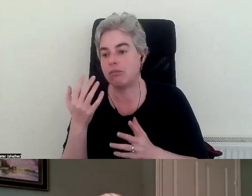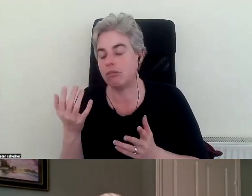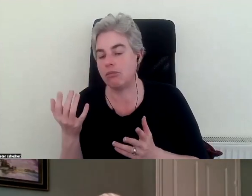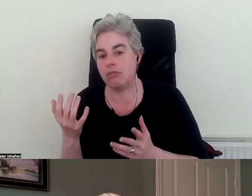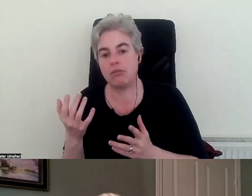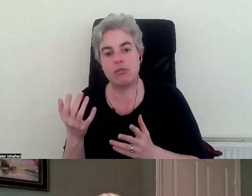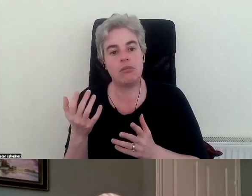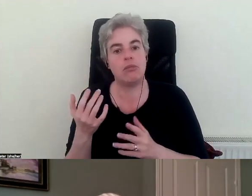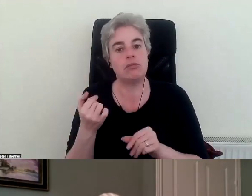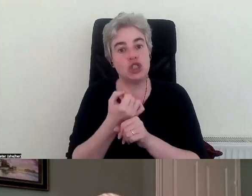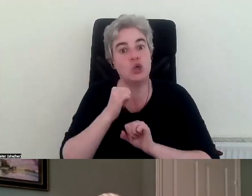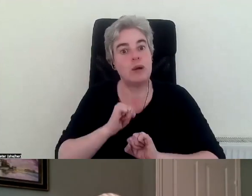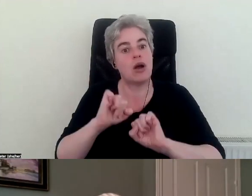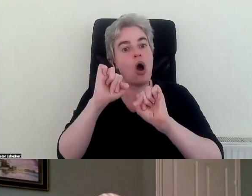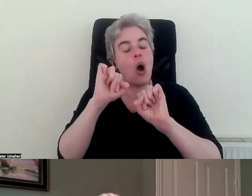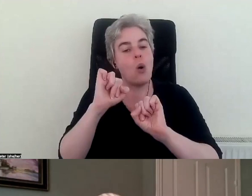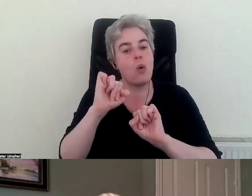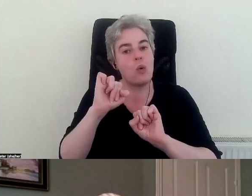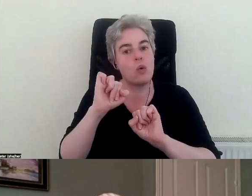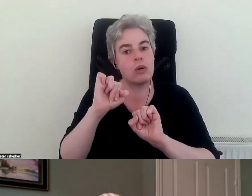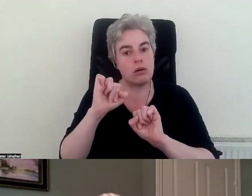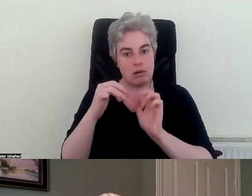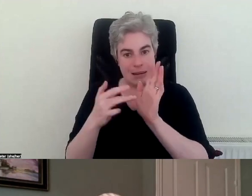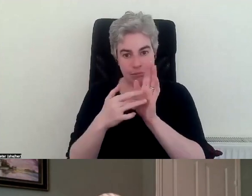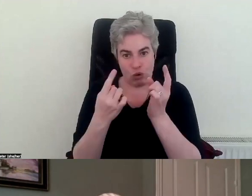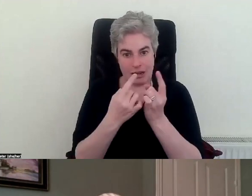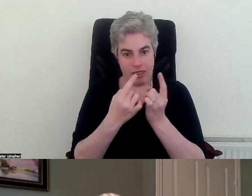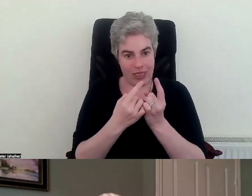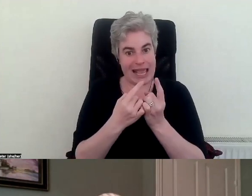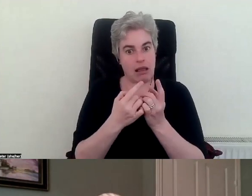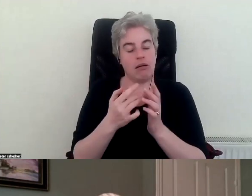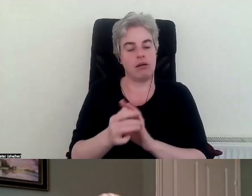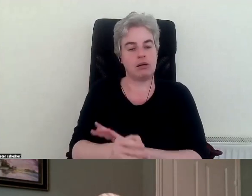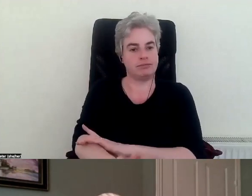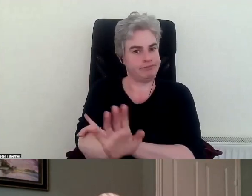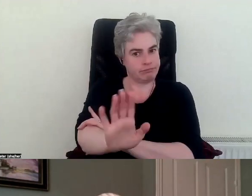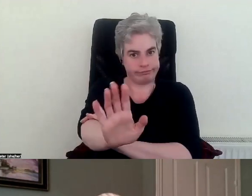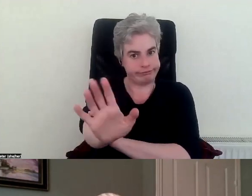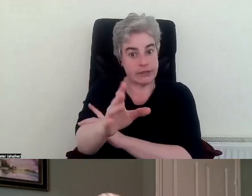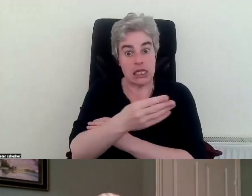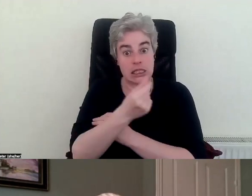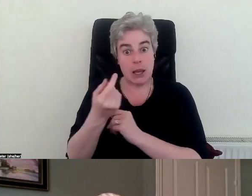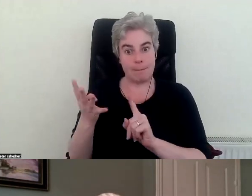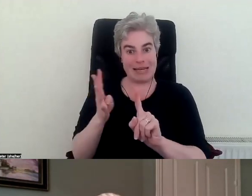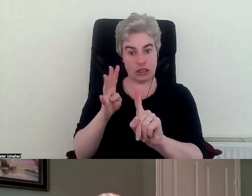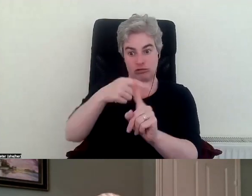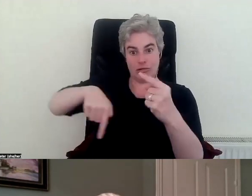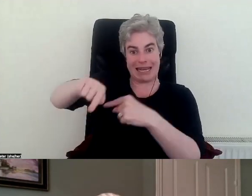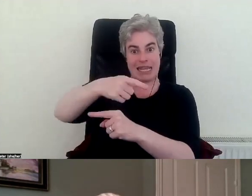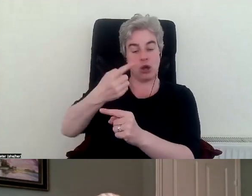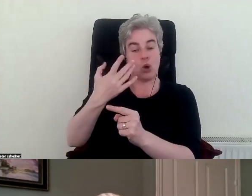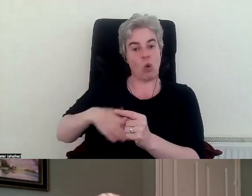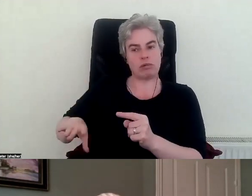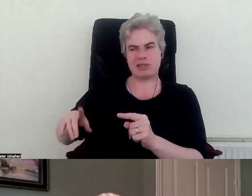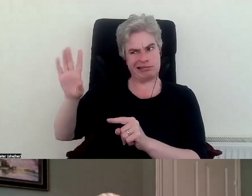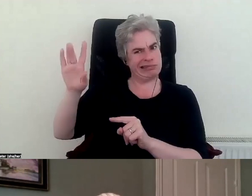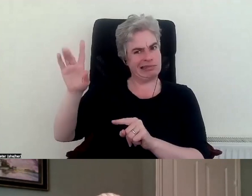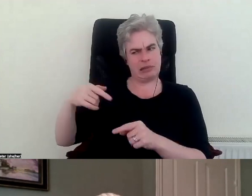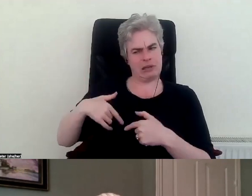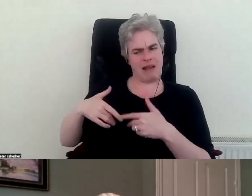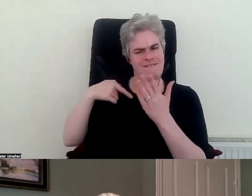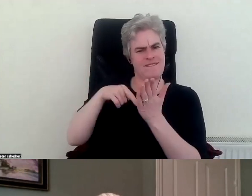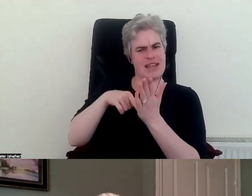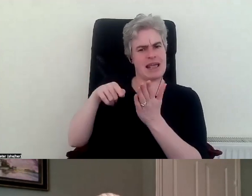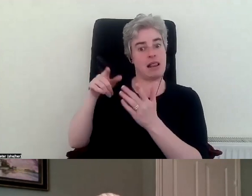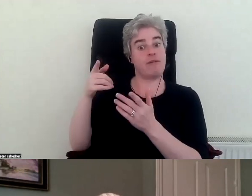of doing your own important thing. So even some of the missionaries who wanted to challenge, for instance, in